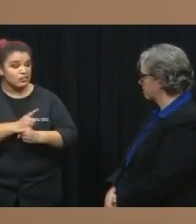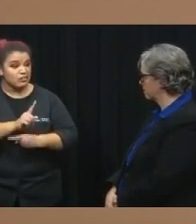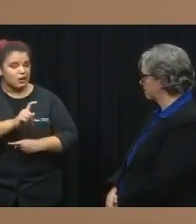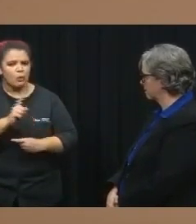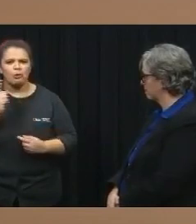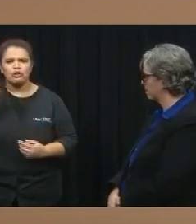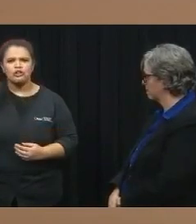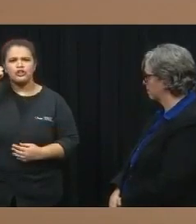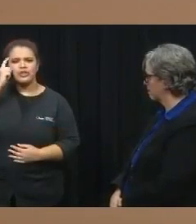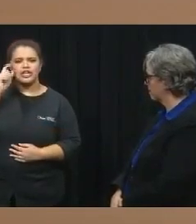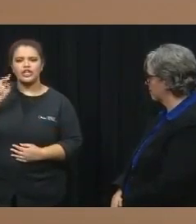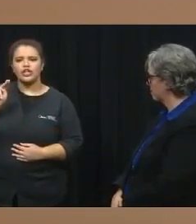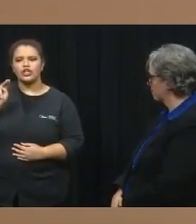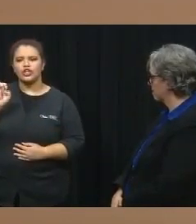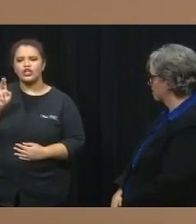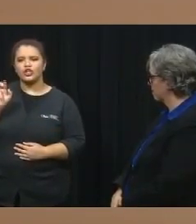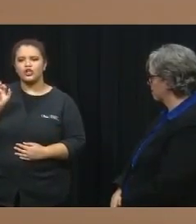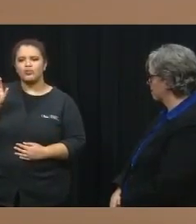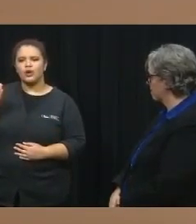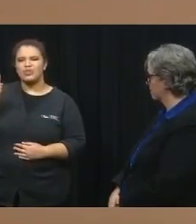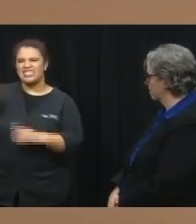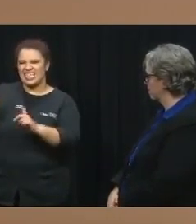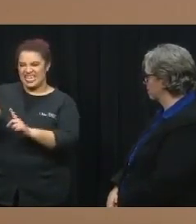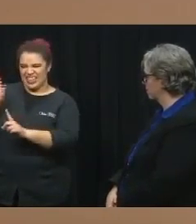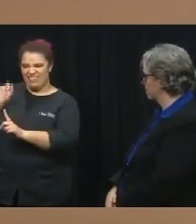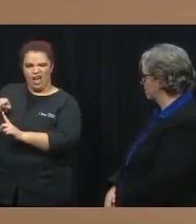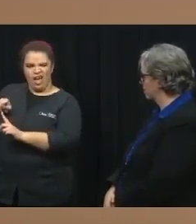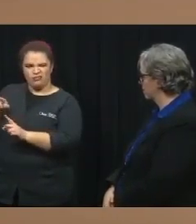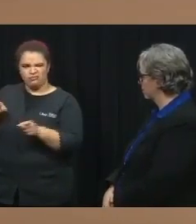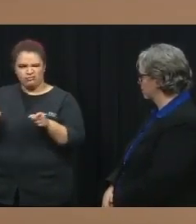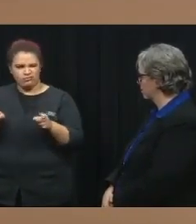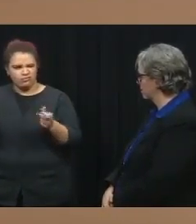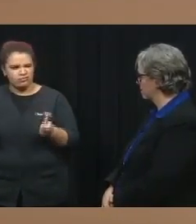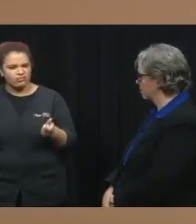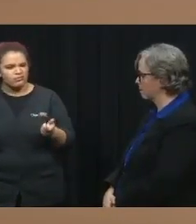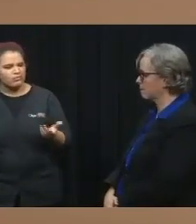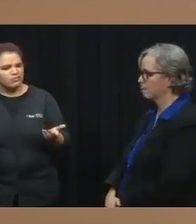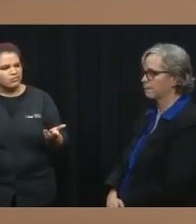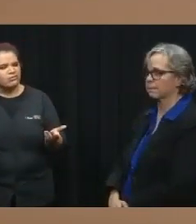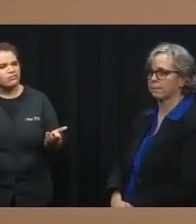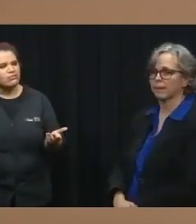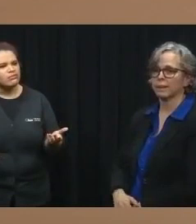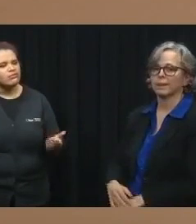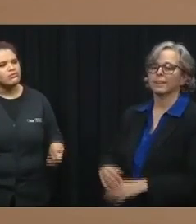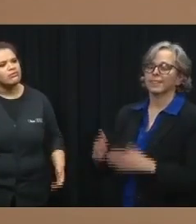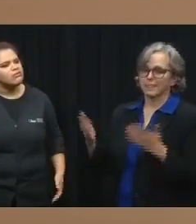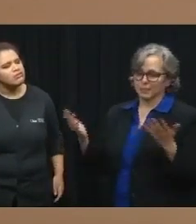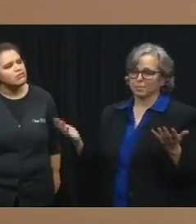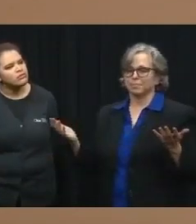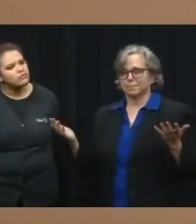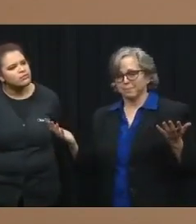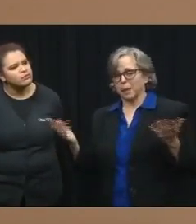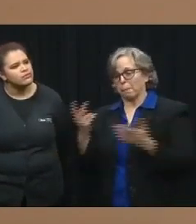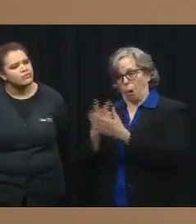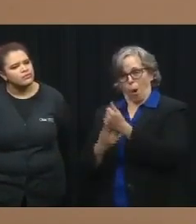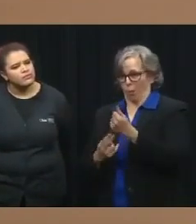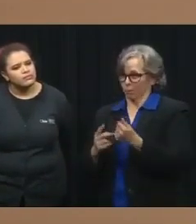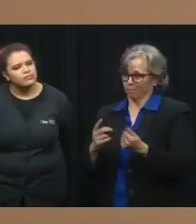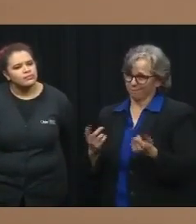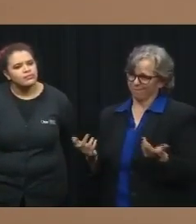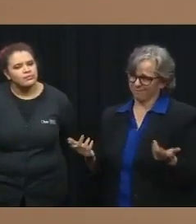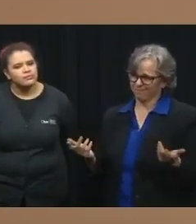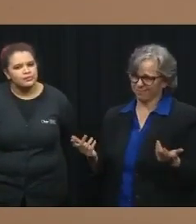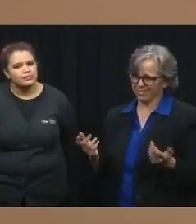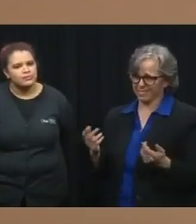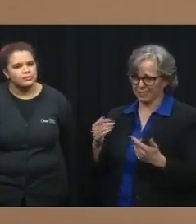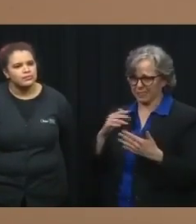of narrow testing? You know, I think it's both, and I think anyone who looks at numbers knows we have a small set of data to